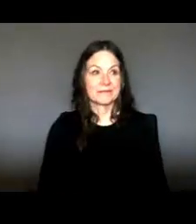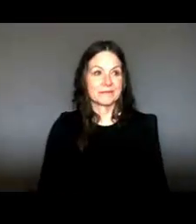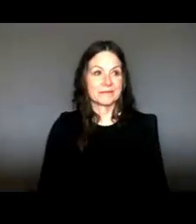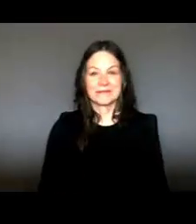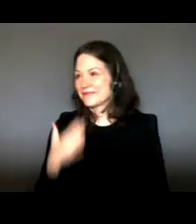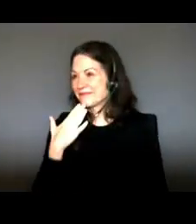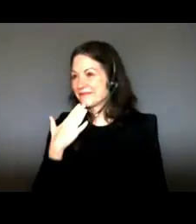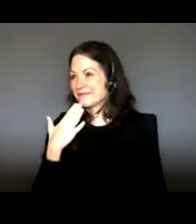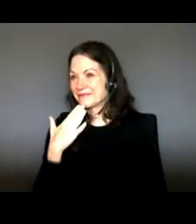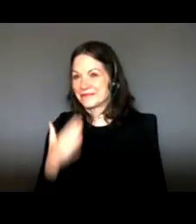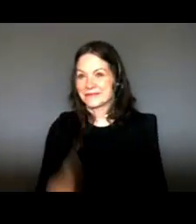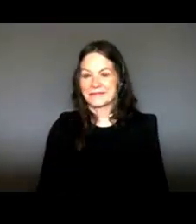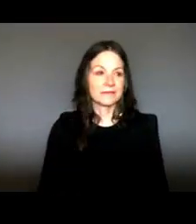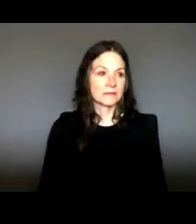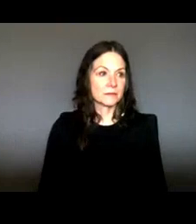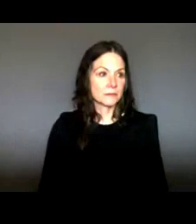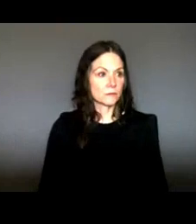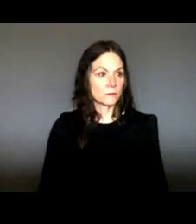so much.